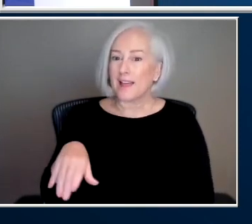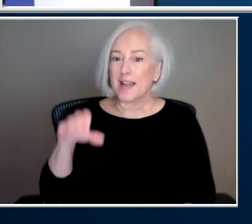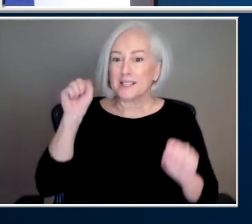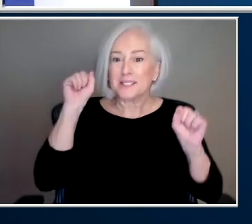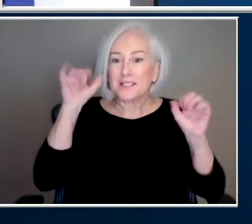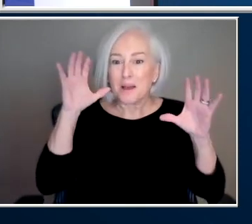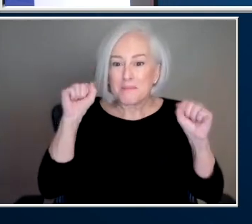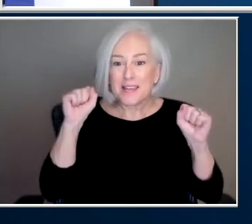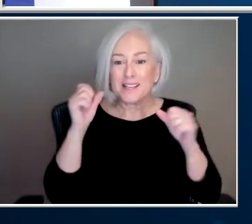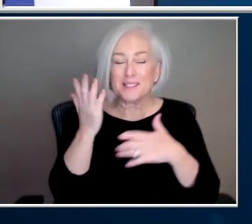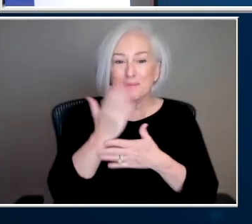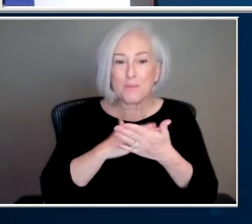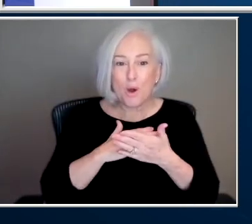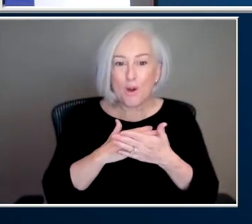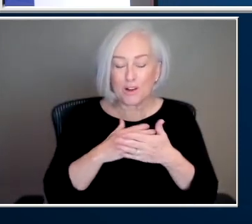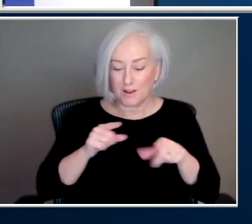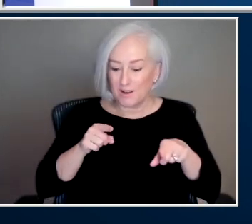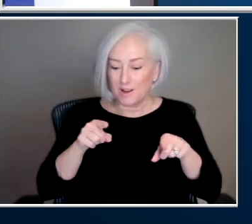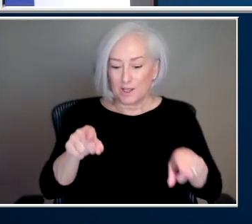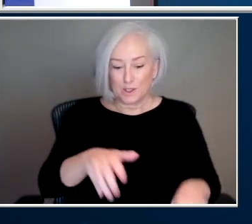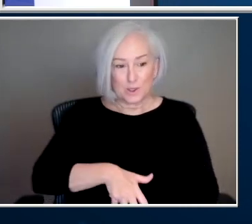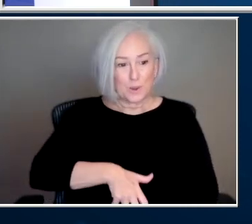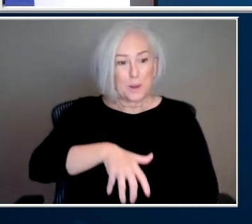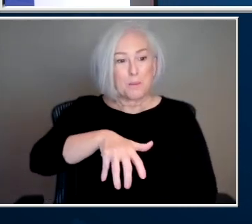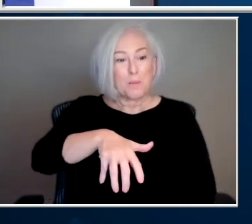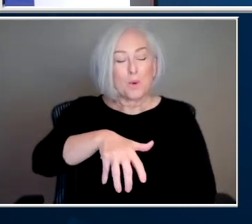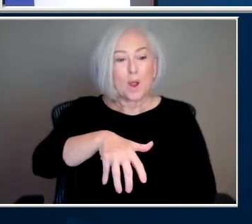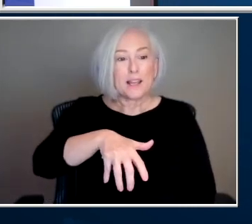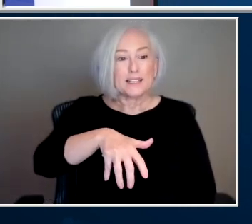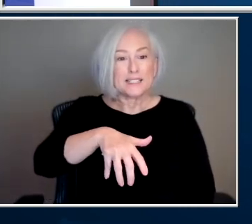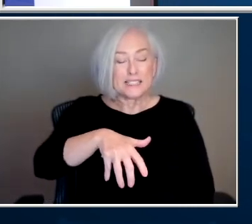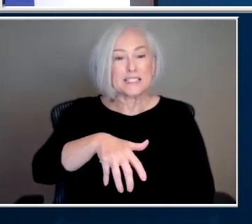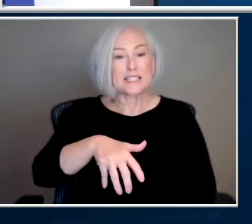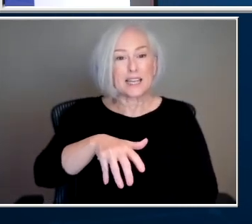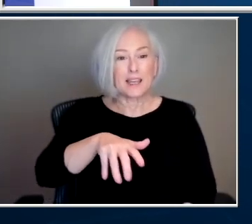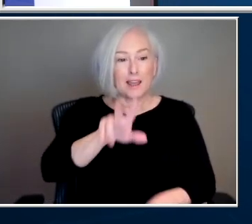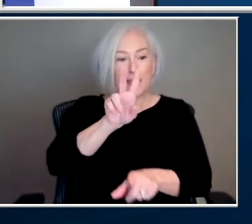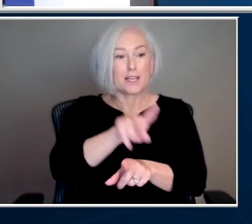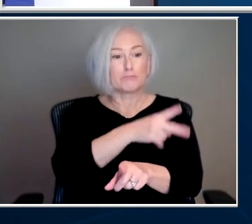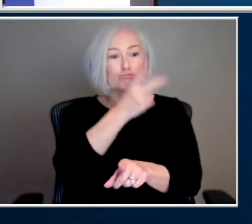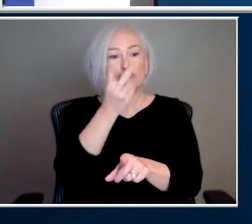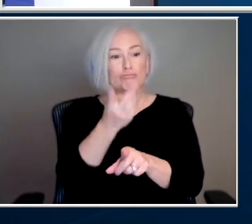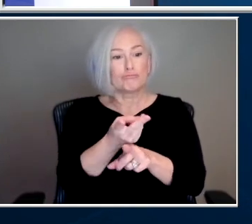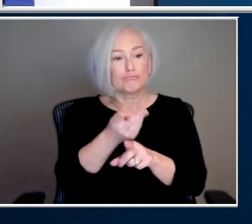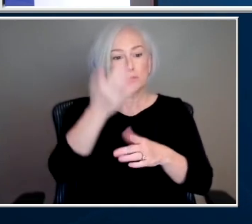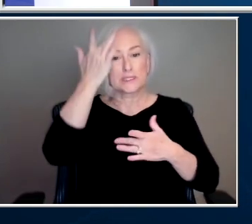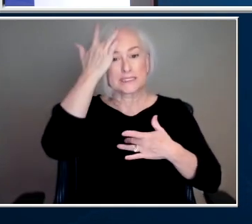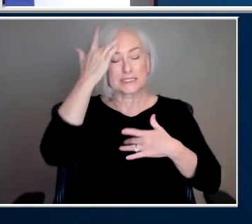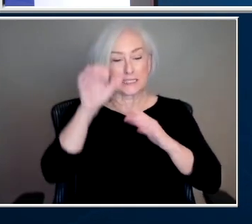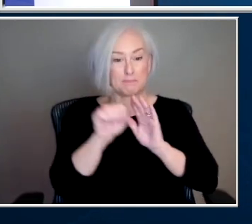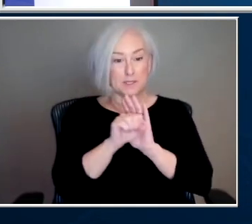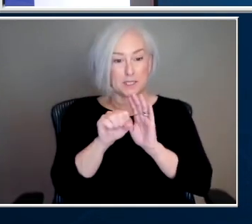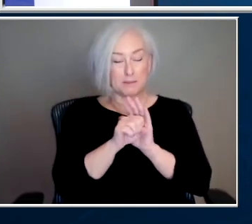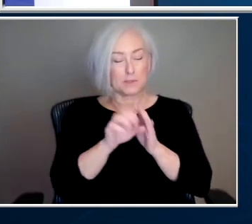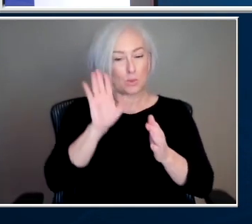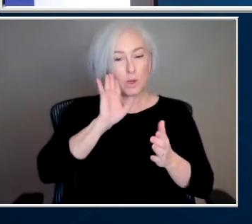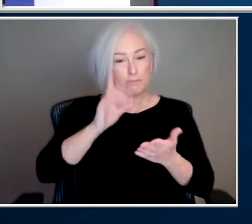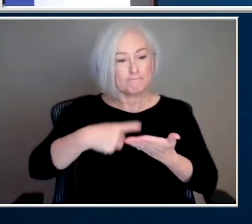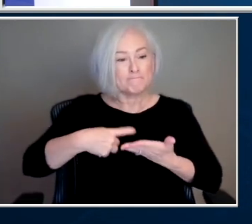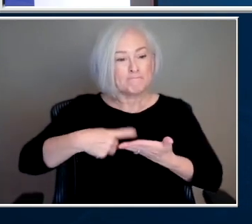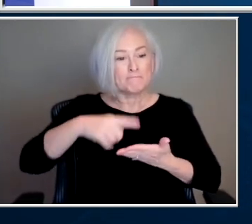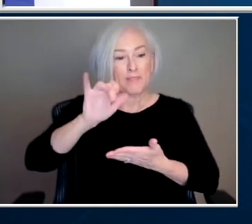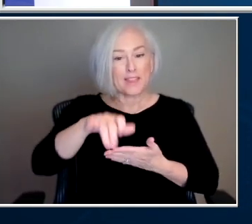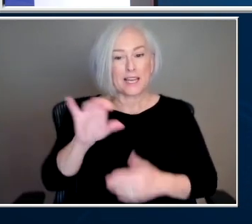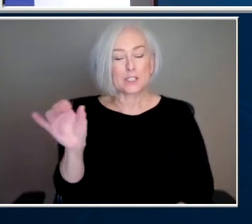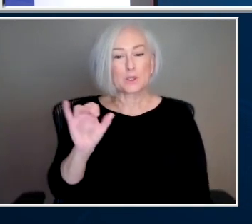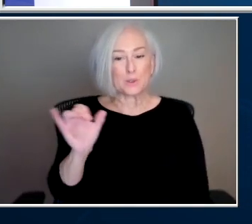that during pregnancy, the pregnancy seemed to reverse your symptoms. We're going to dive into that as well. So we want to get all the answers and